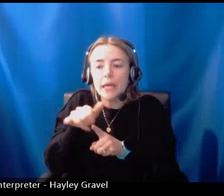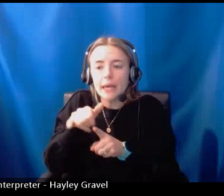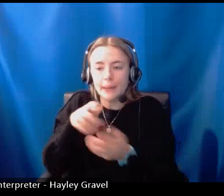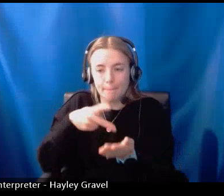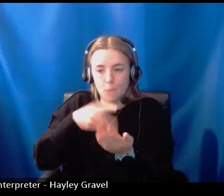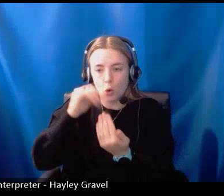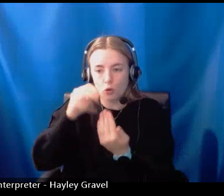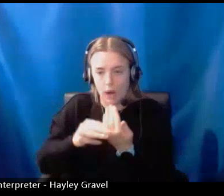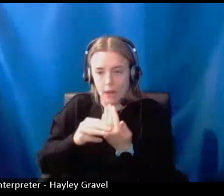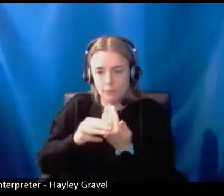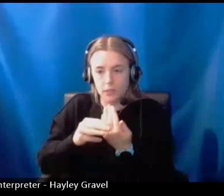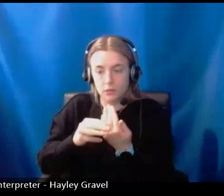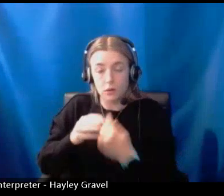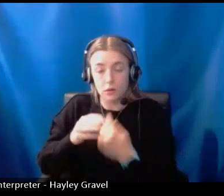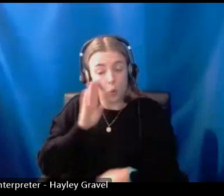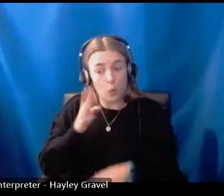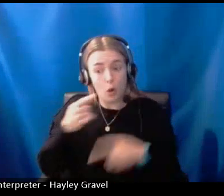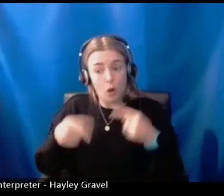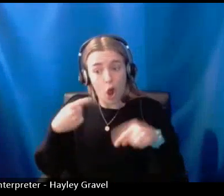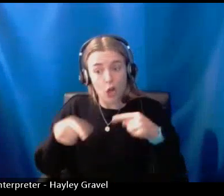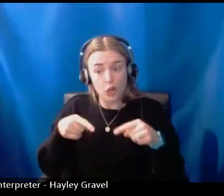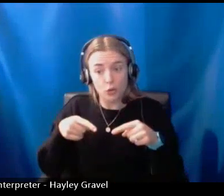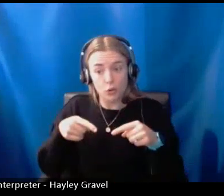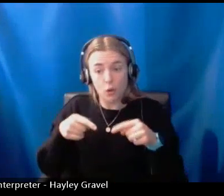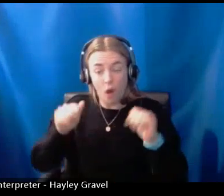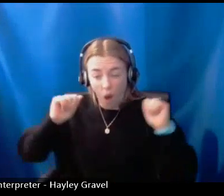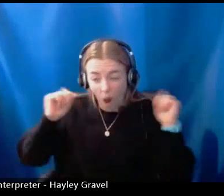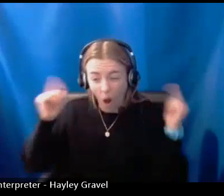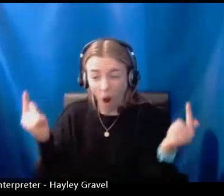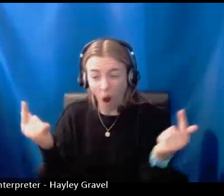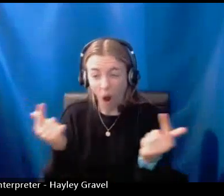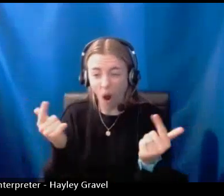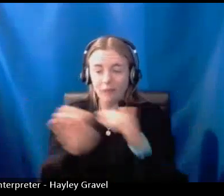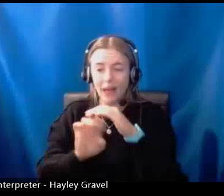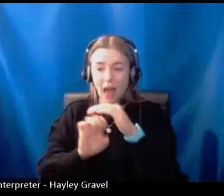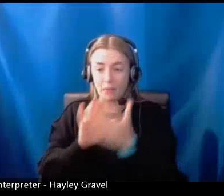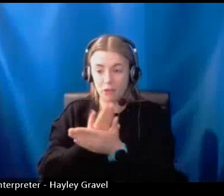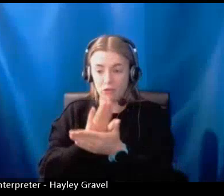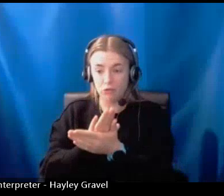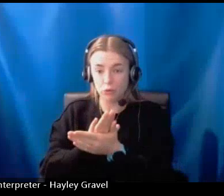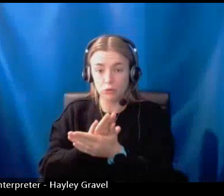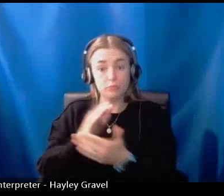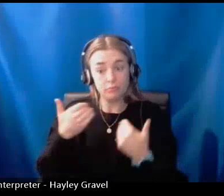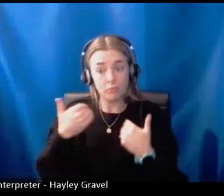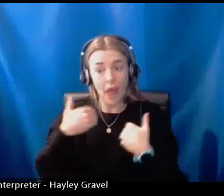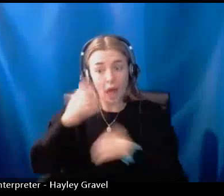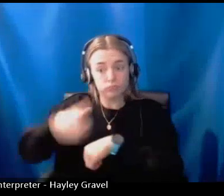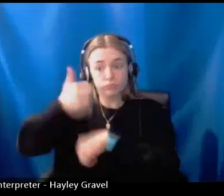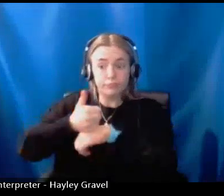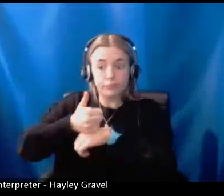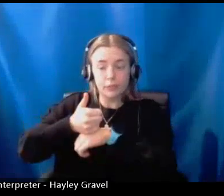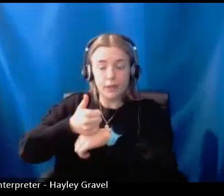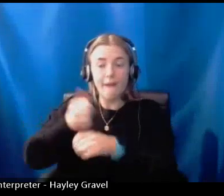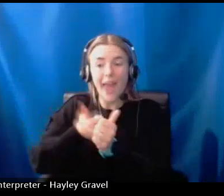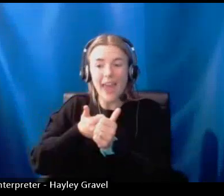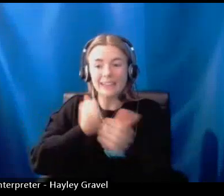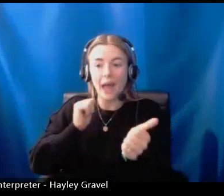to argue that every elementary school should have anti-bullying prevention programs. That's my argument.